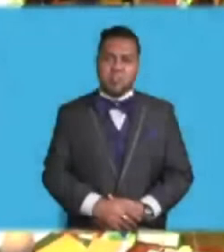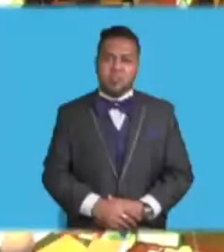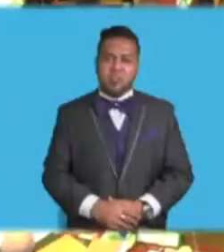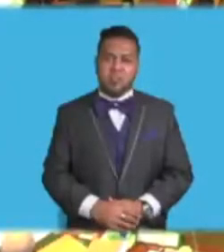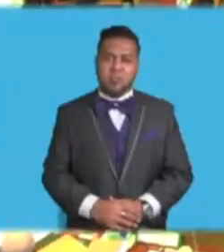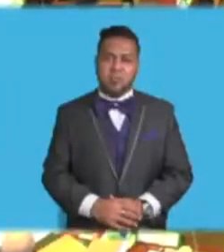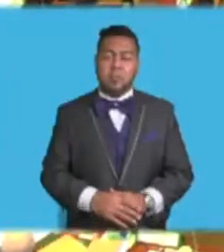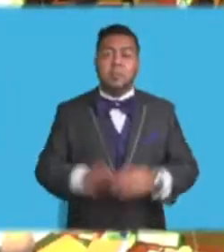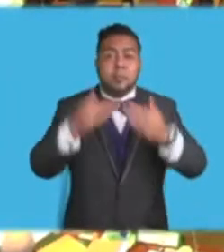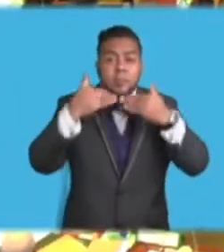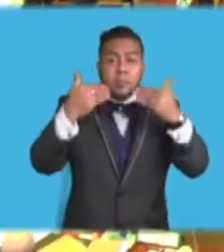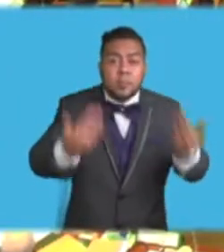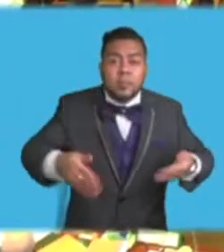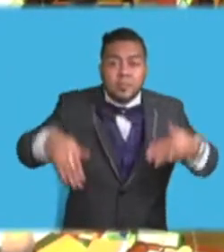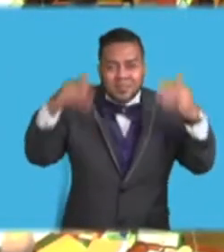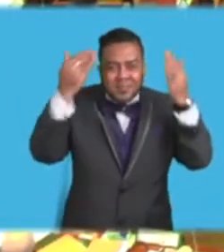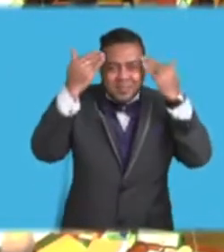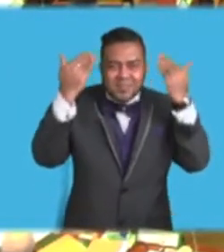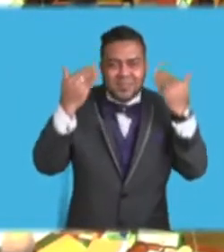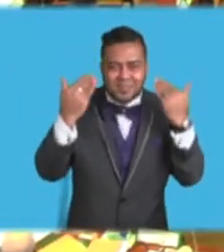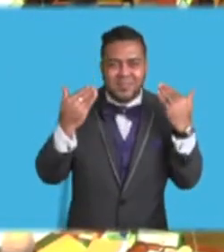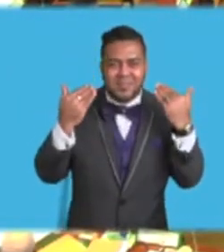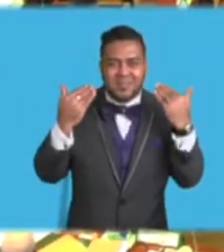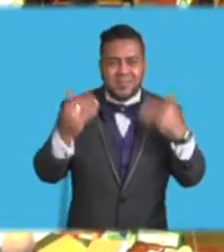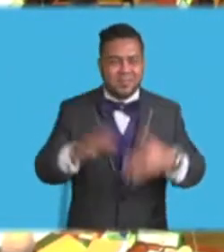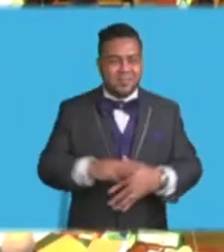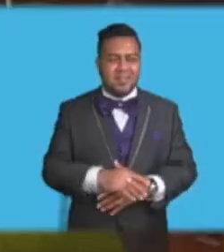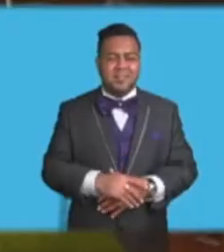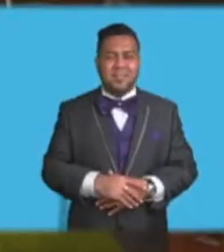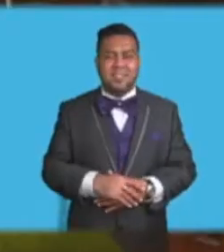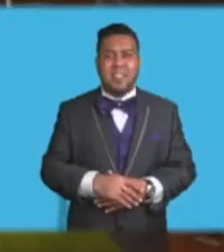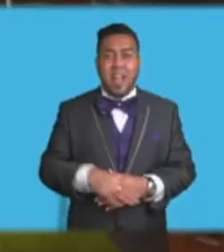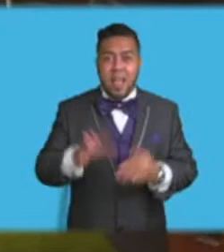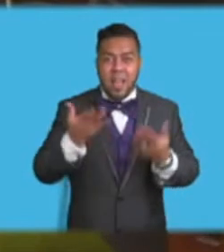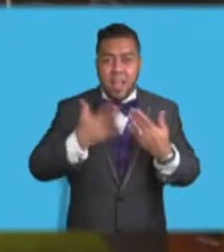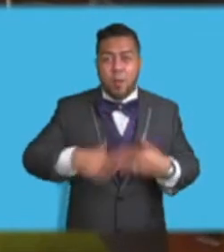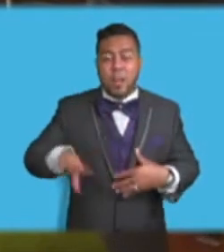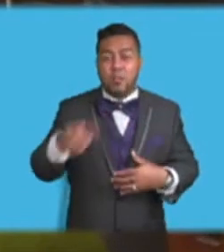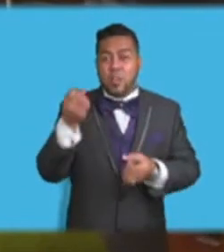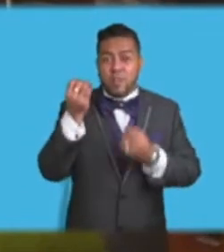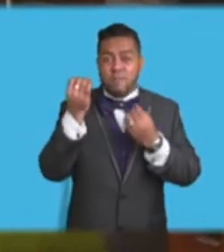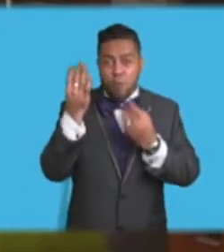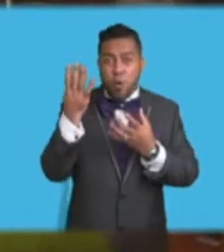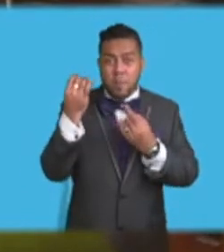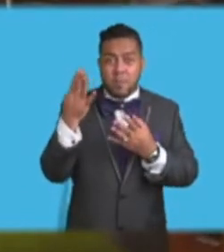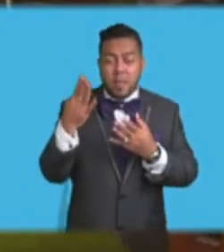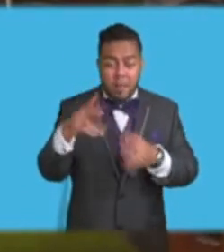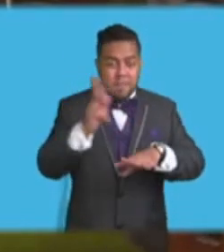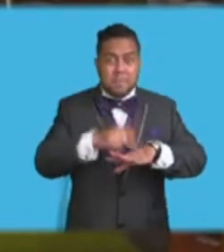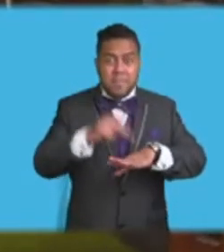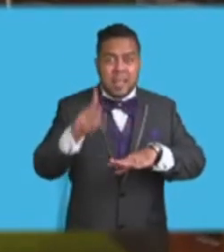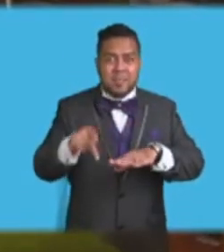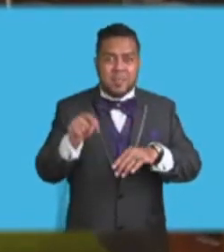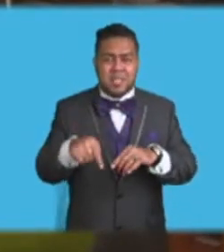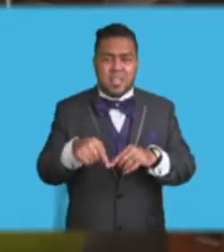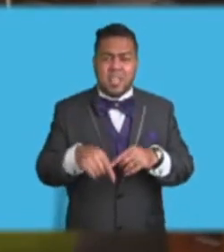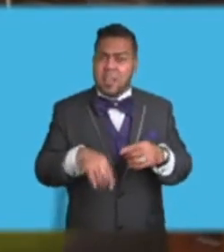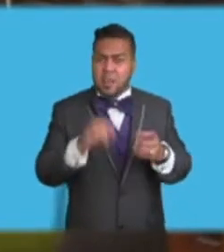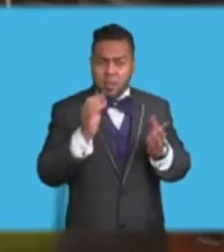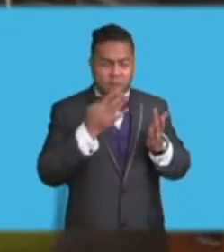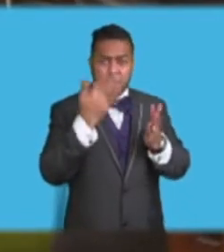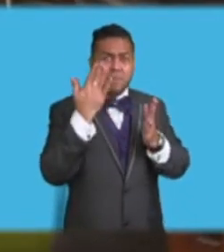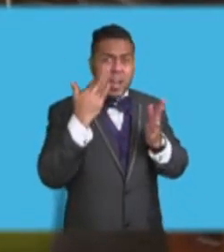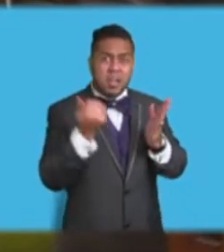Thank you, Madam Speaker. Madam Speaker, I'd like to inform Parliament of the key findings of the Financial